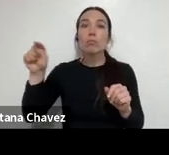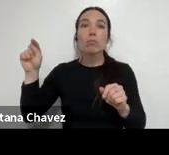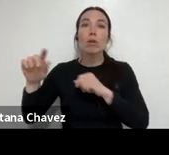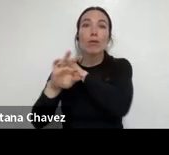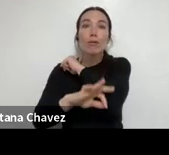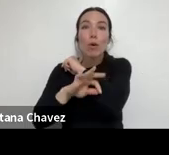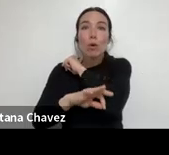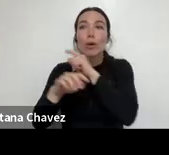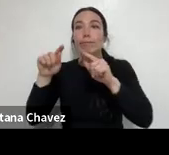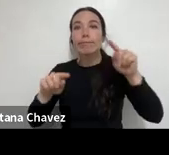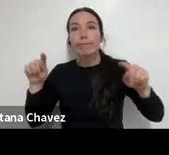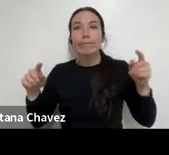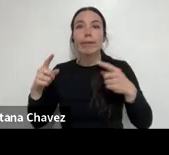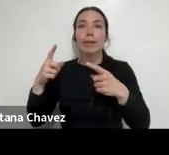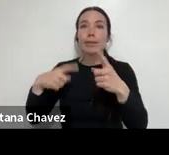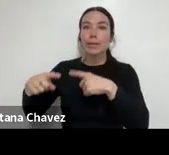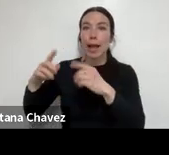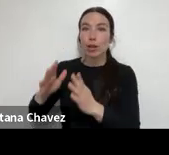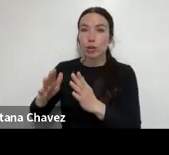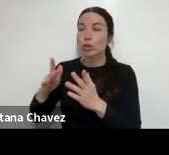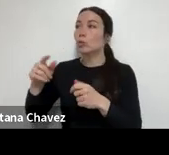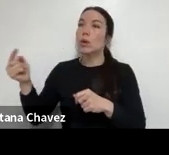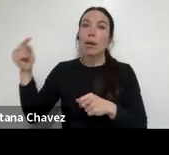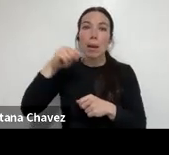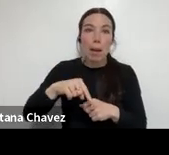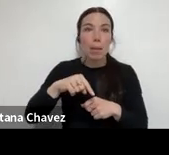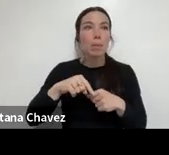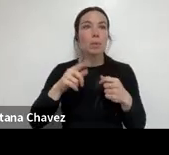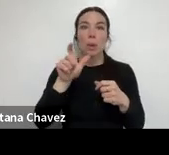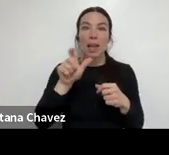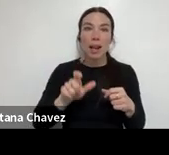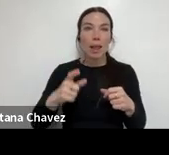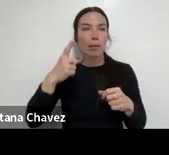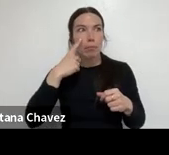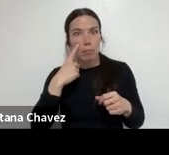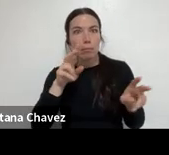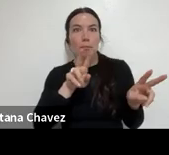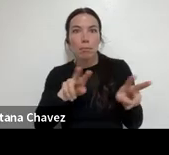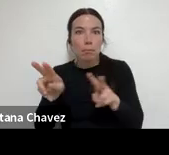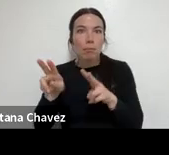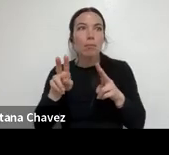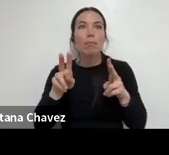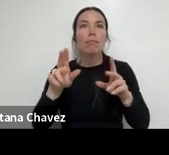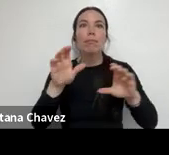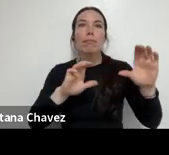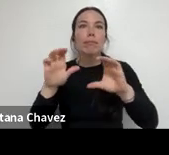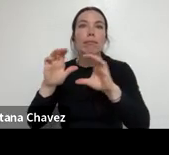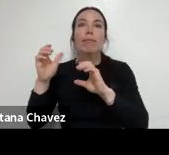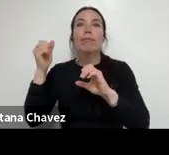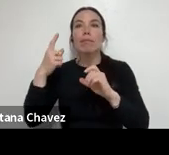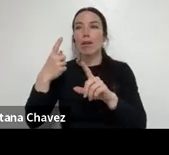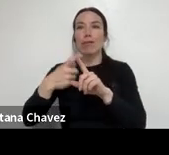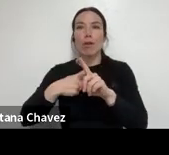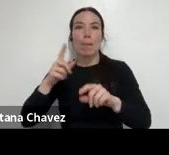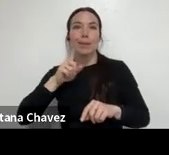about and explore Italy through a deaf perspective, but within the context of